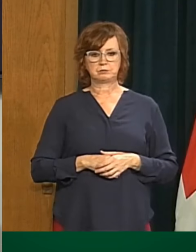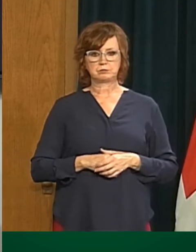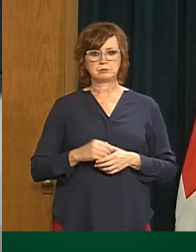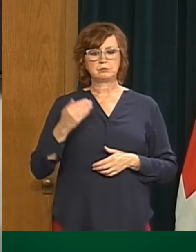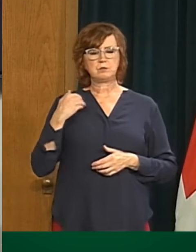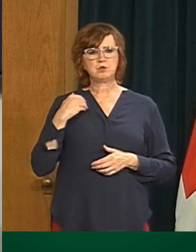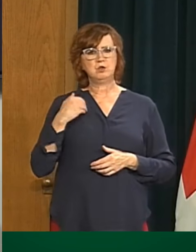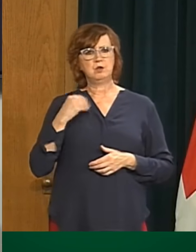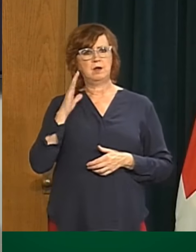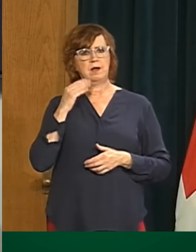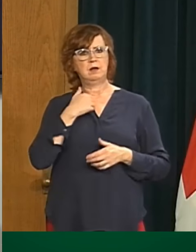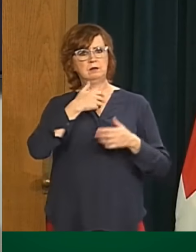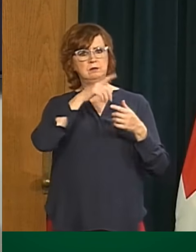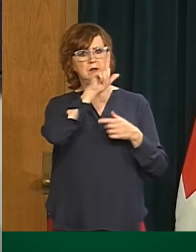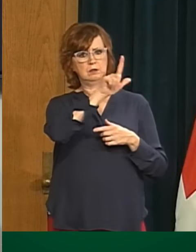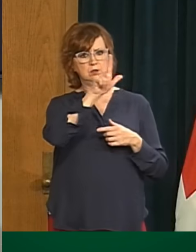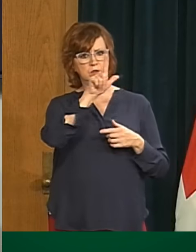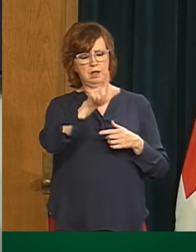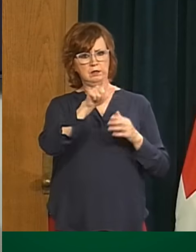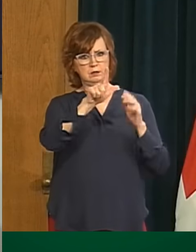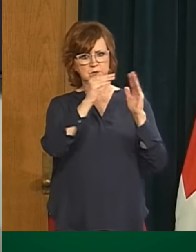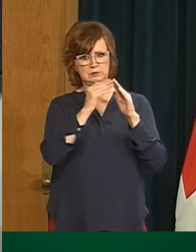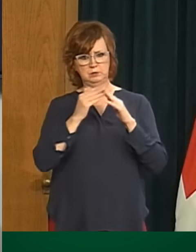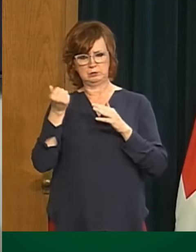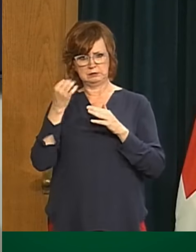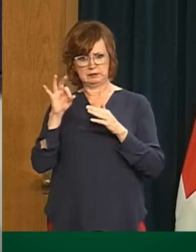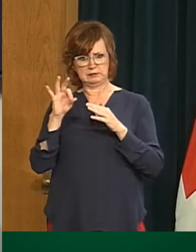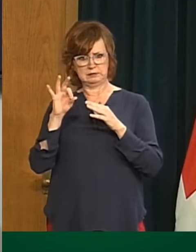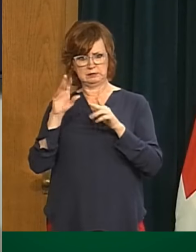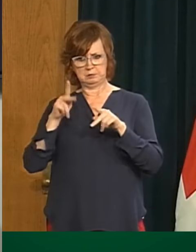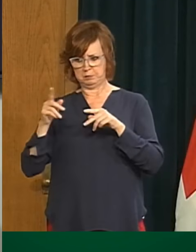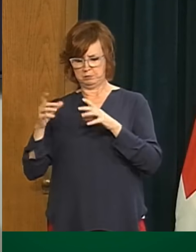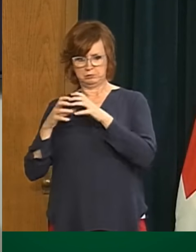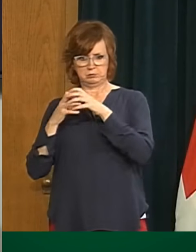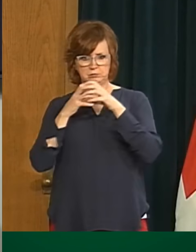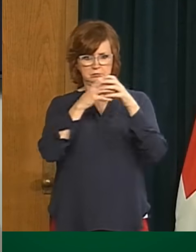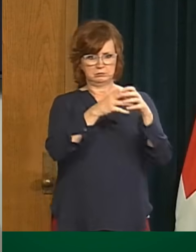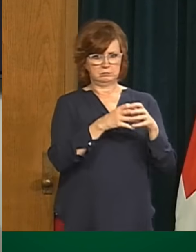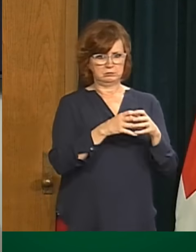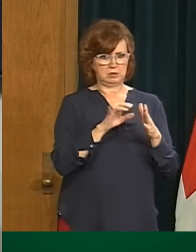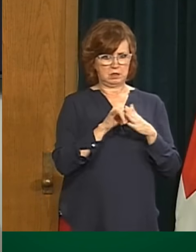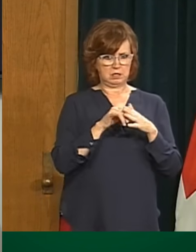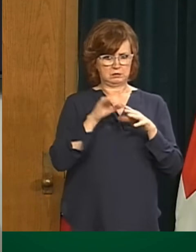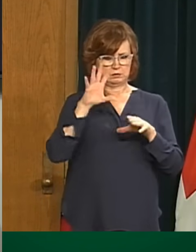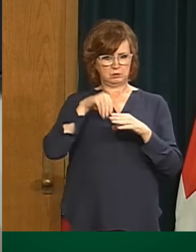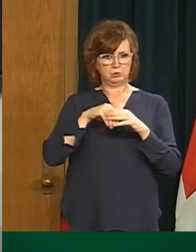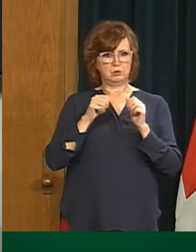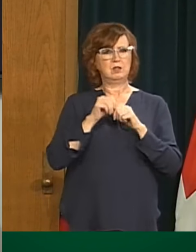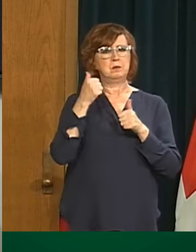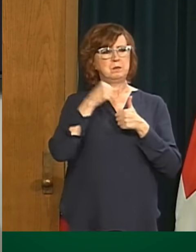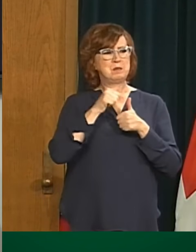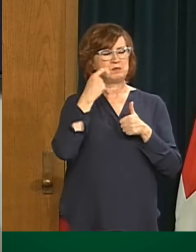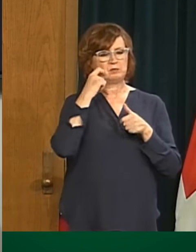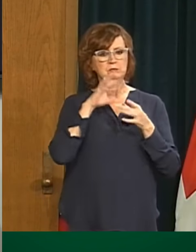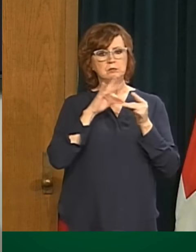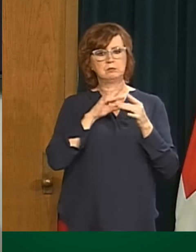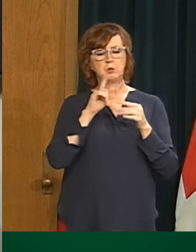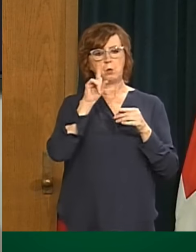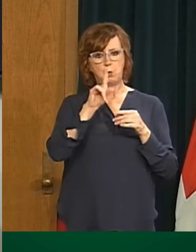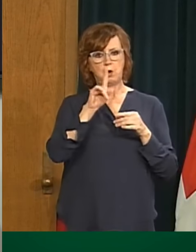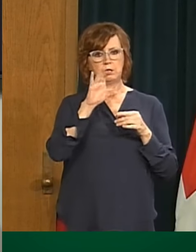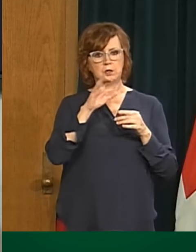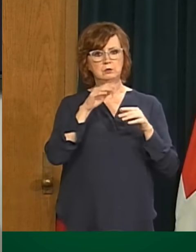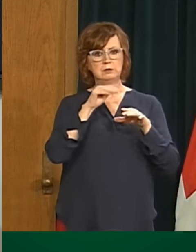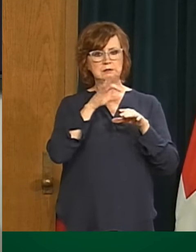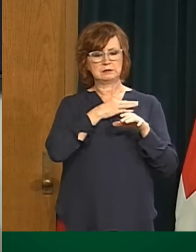I want to make sure that those are the same, first two things. I want to make sure those are the same things as the up to 100 staff that we were talking about getting deployed